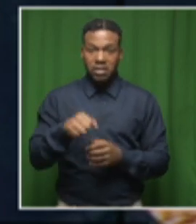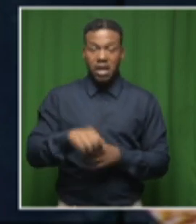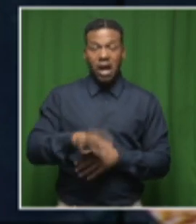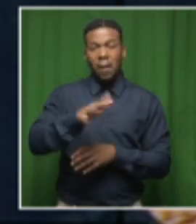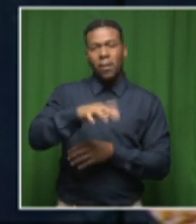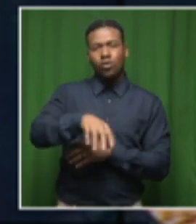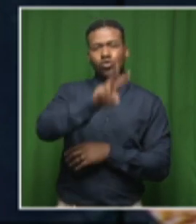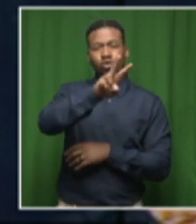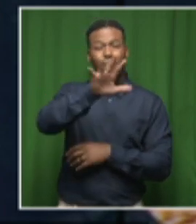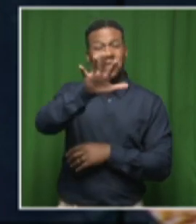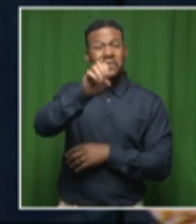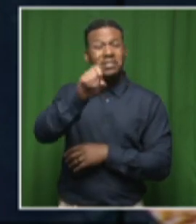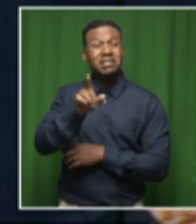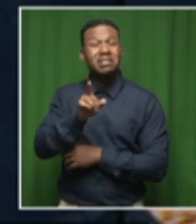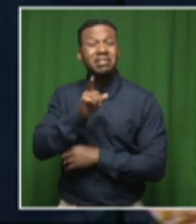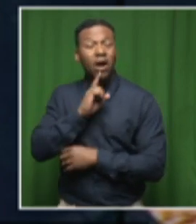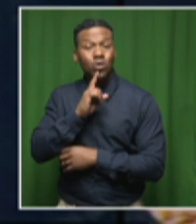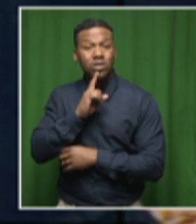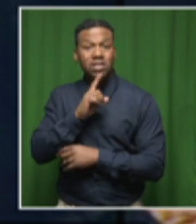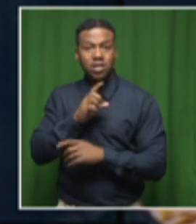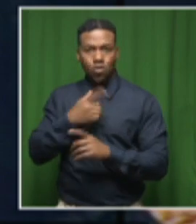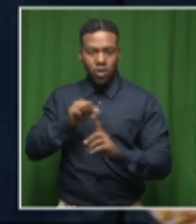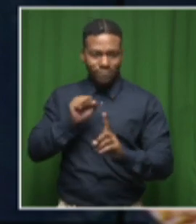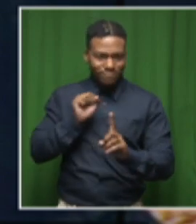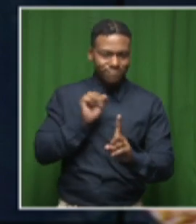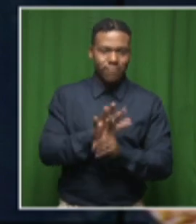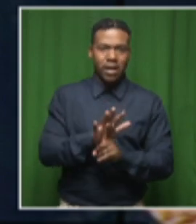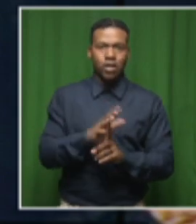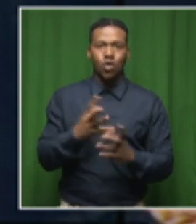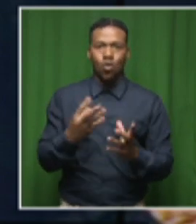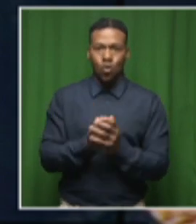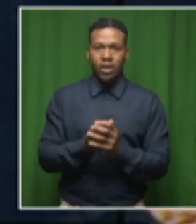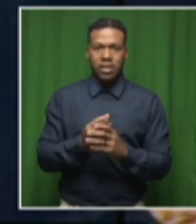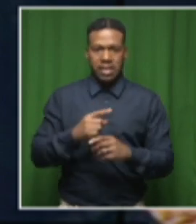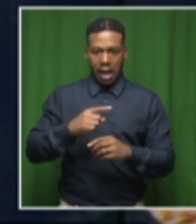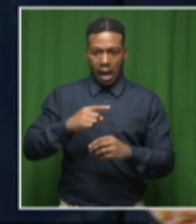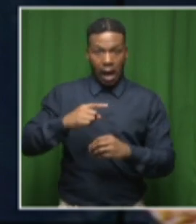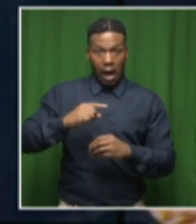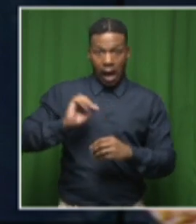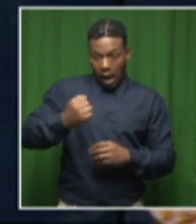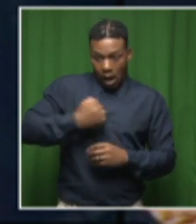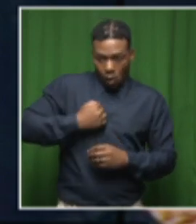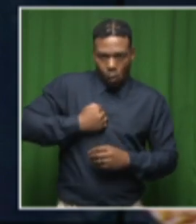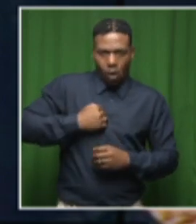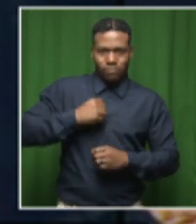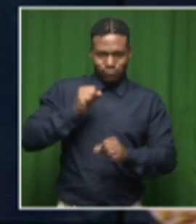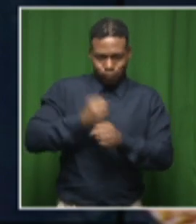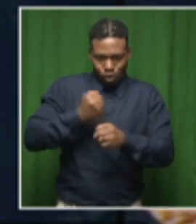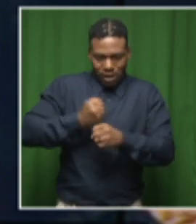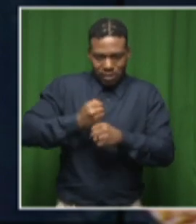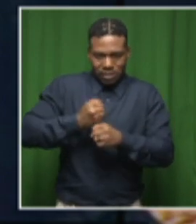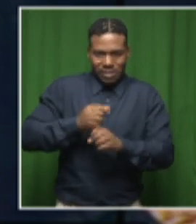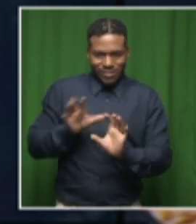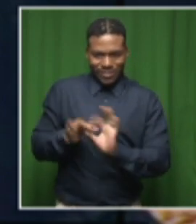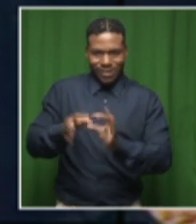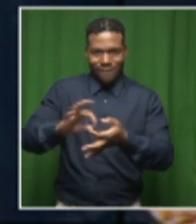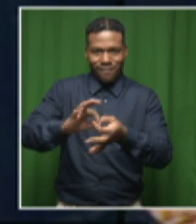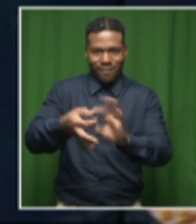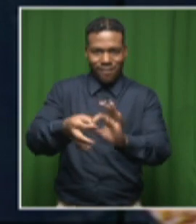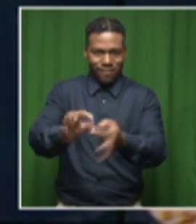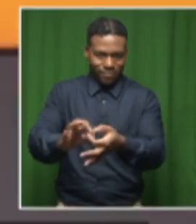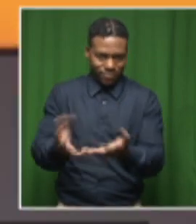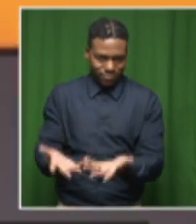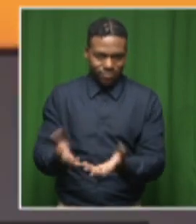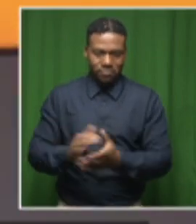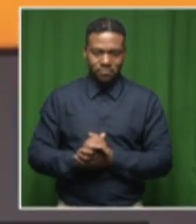that are impacted in our supply chain, which is quite a big number. And it all starts with the agriculture, because we have to grow the raw materials.